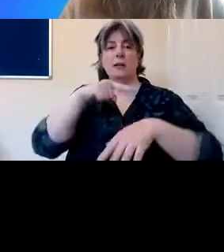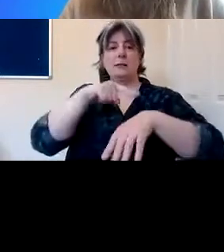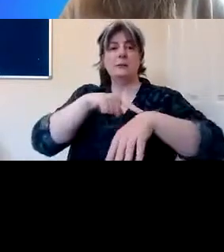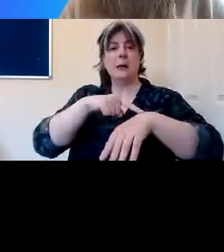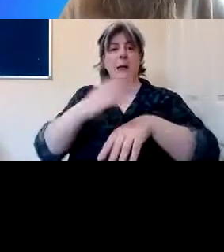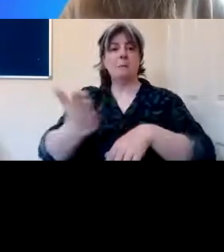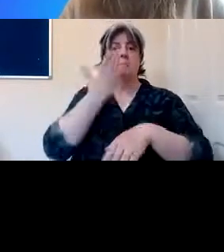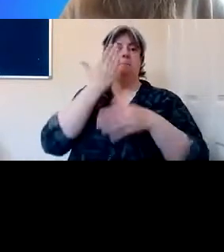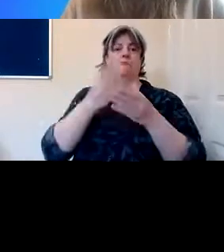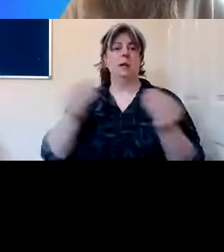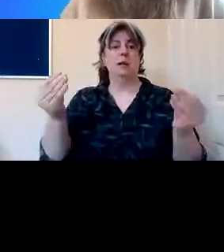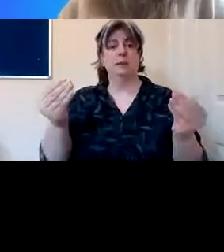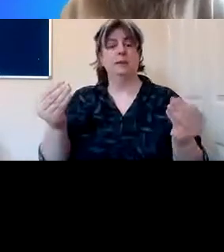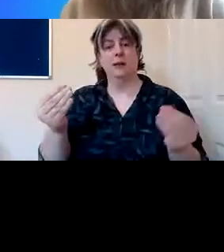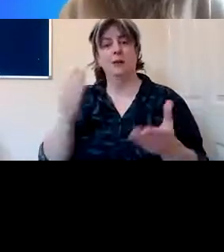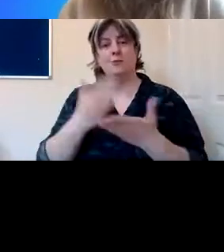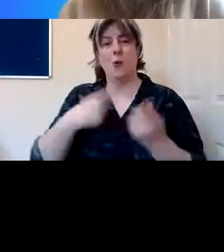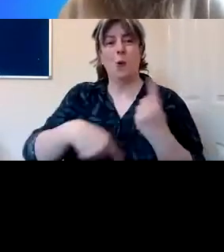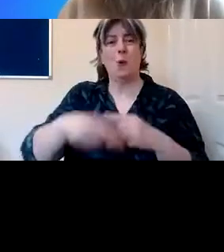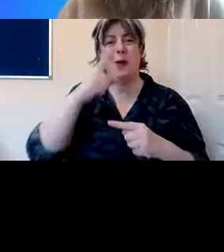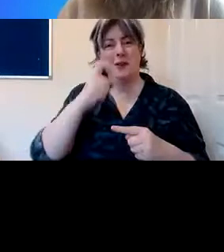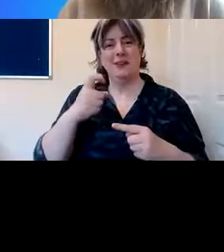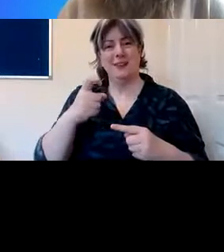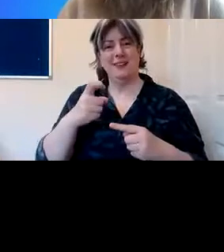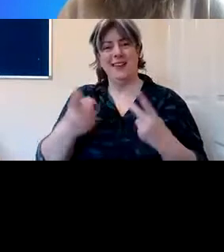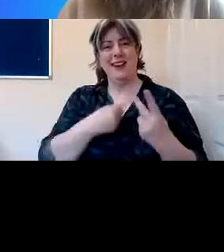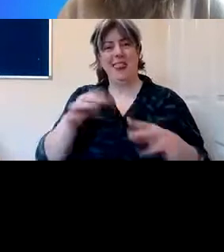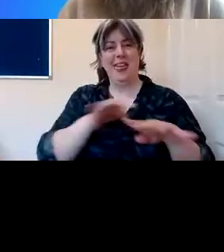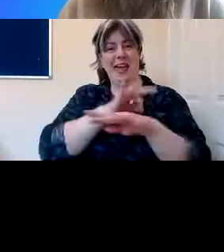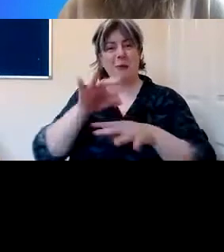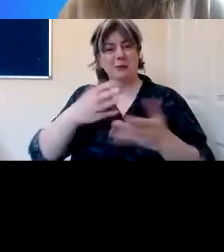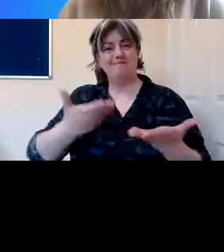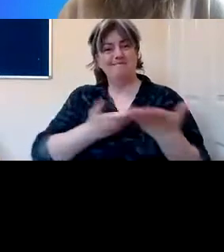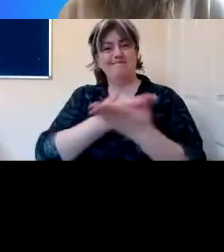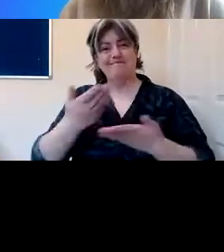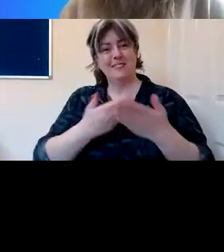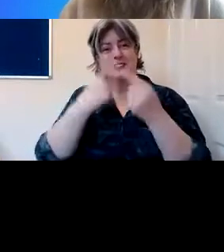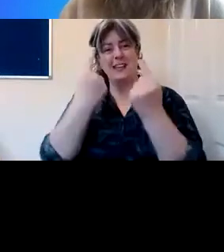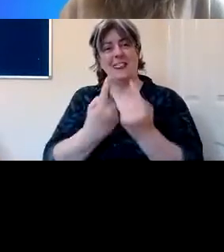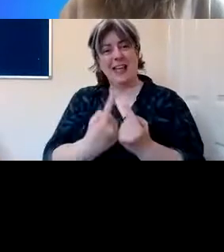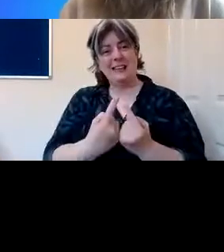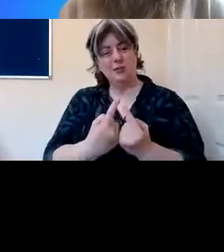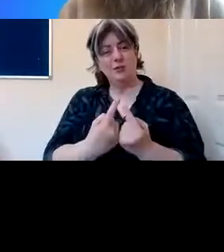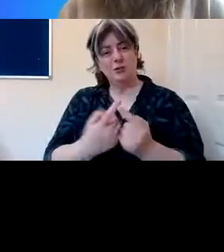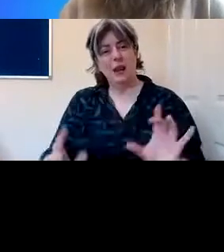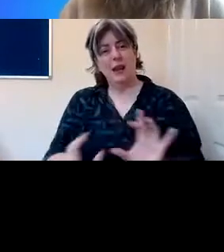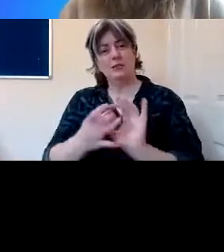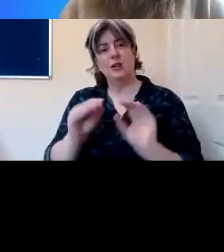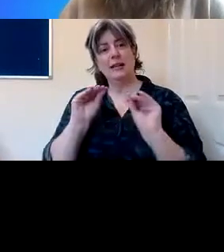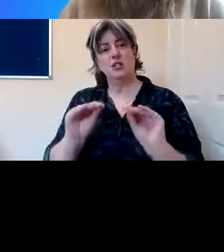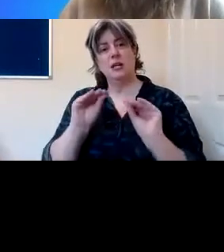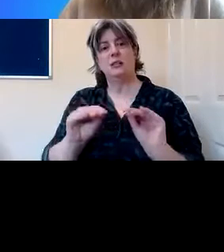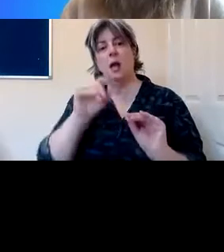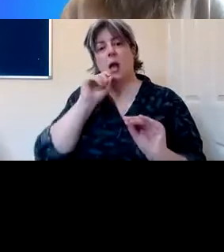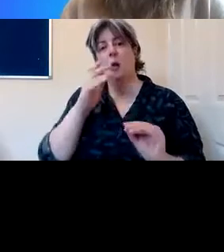I'm sure we could have spent another hour at least having a discussion about the issues relating to education. I would like to